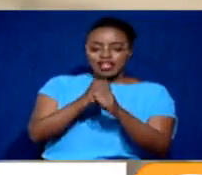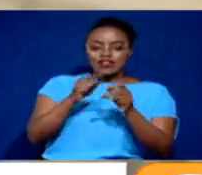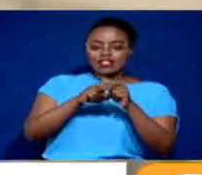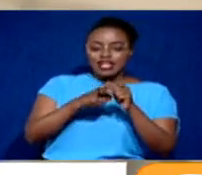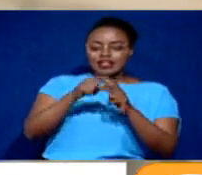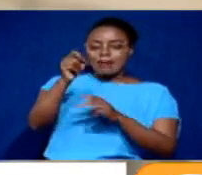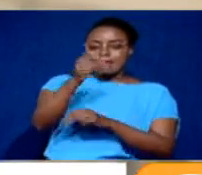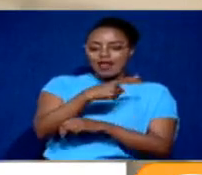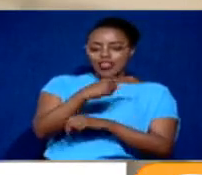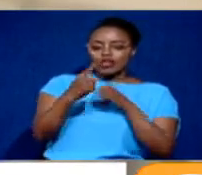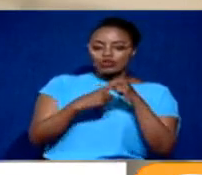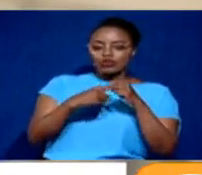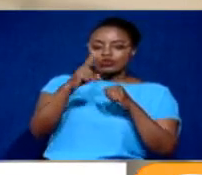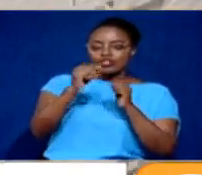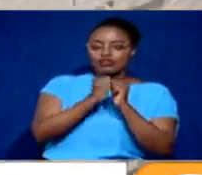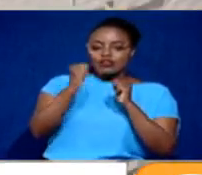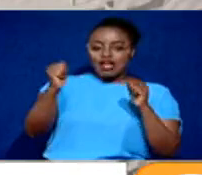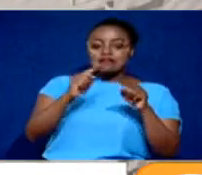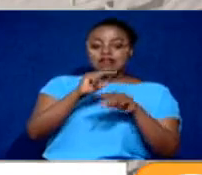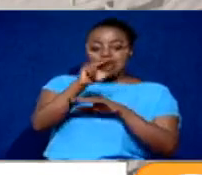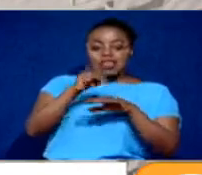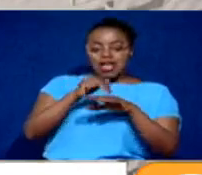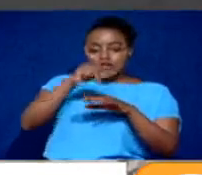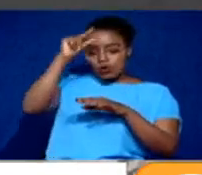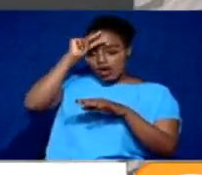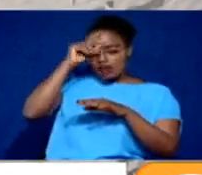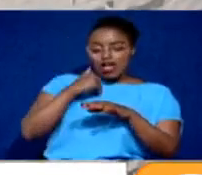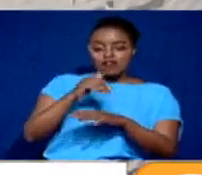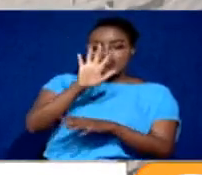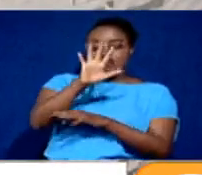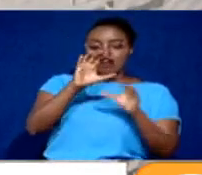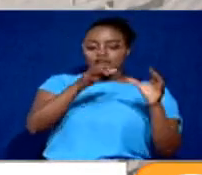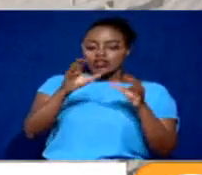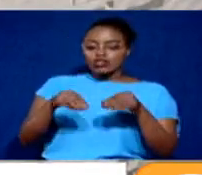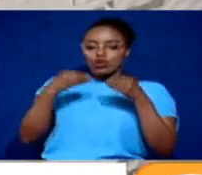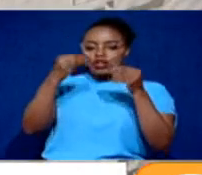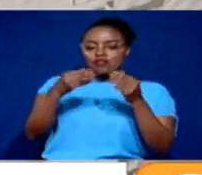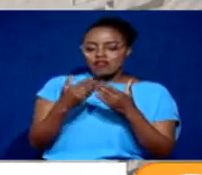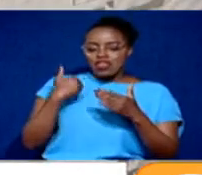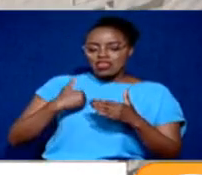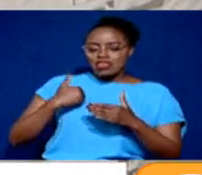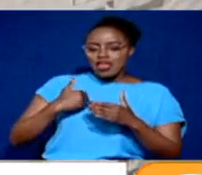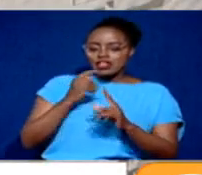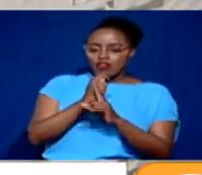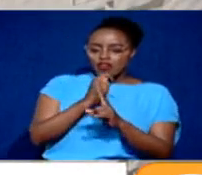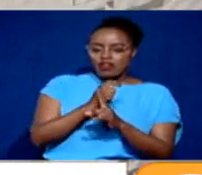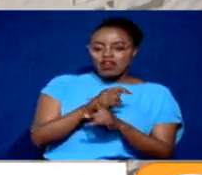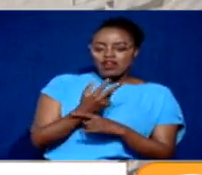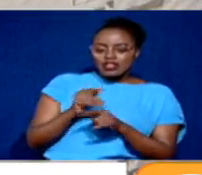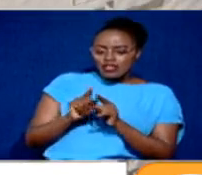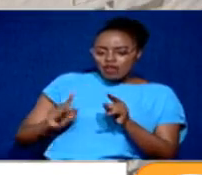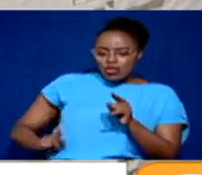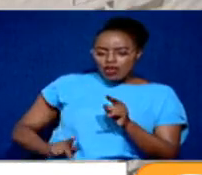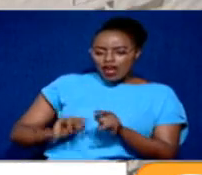starting June 2015. The national government contracted five firms to supply theater equipment, renal kits,